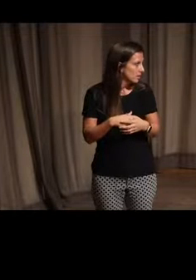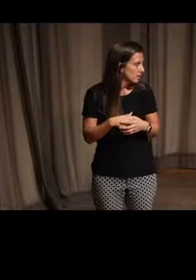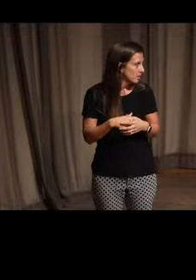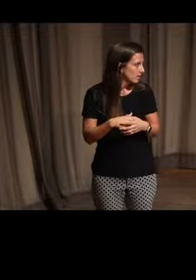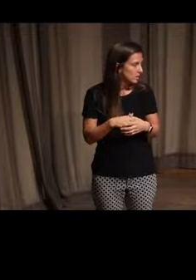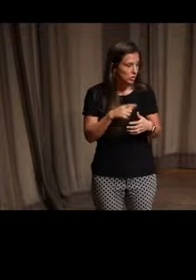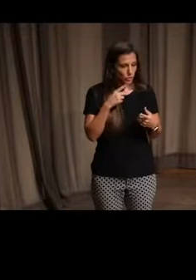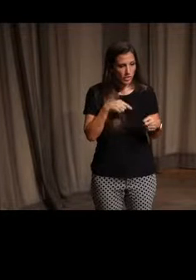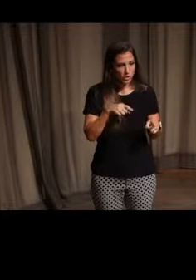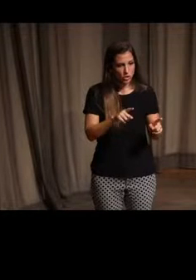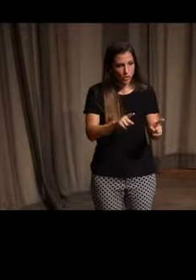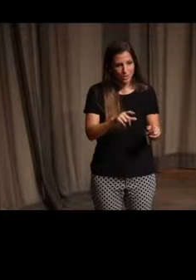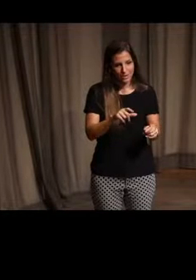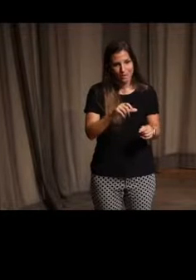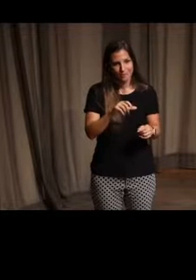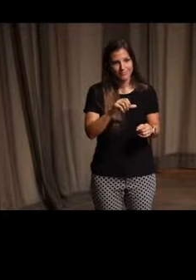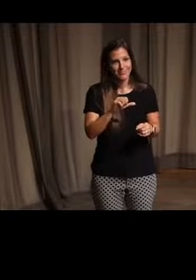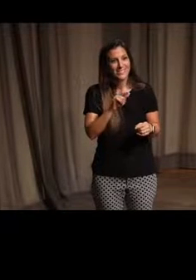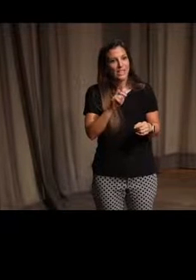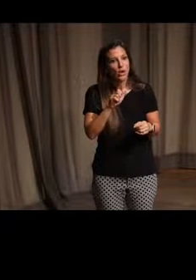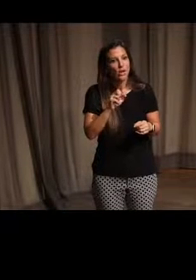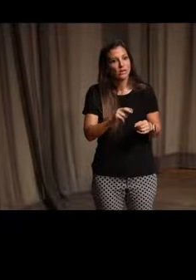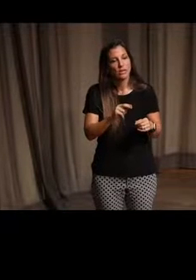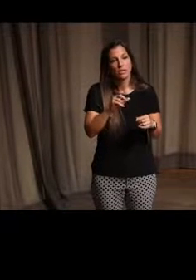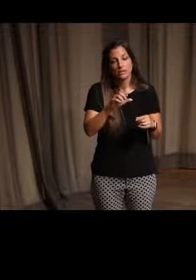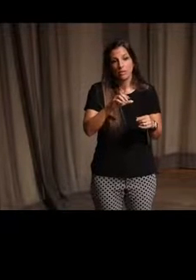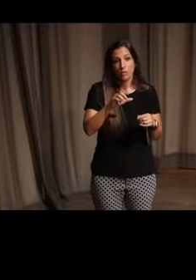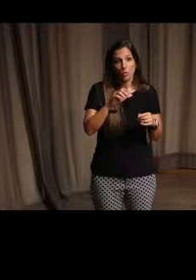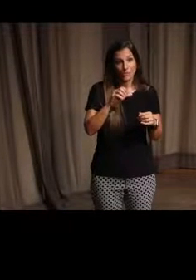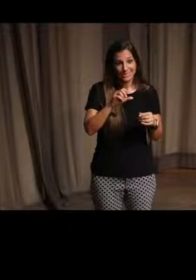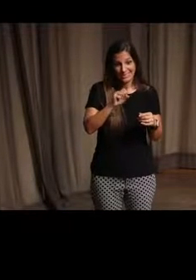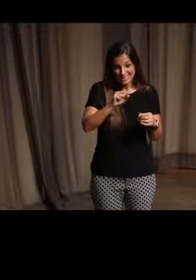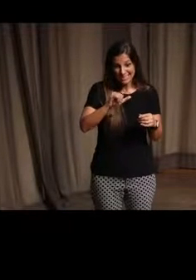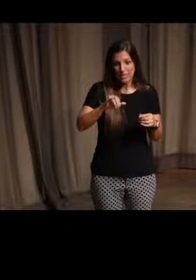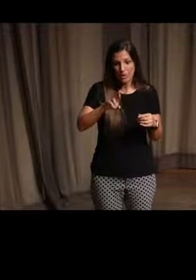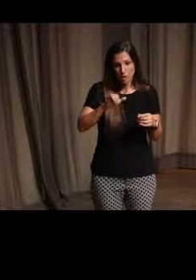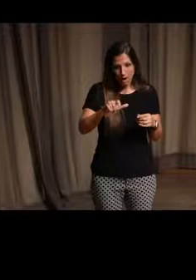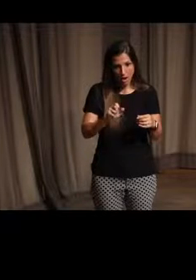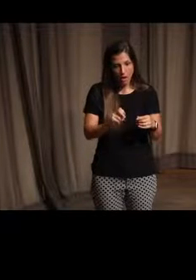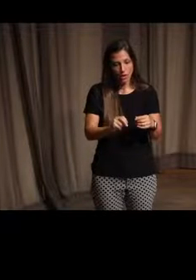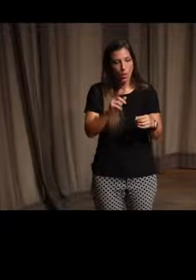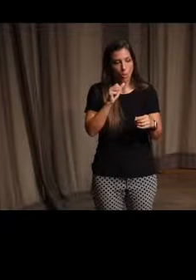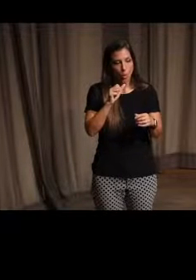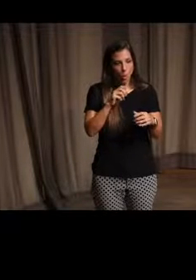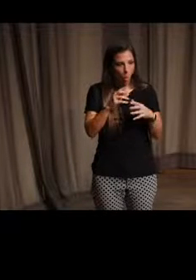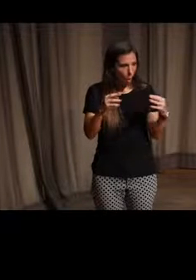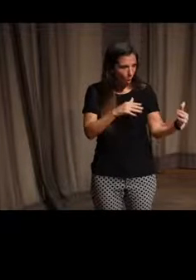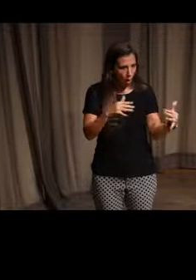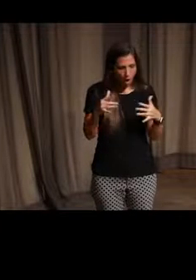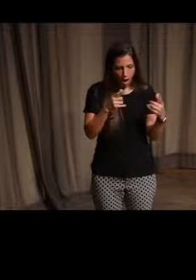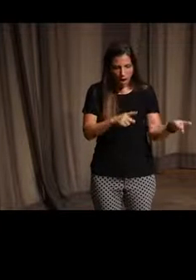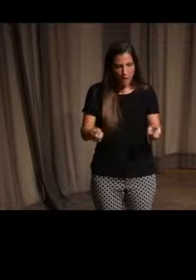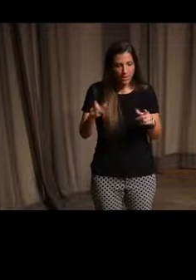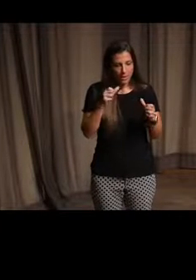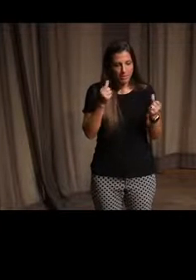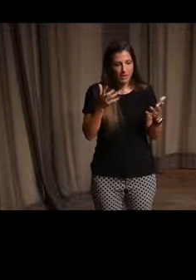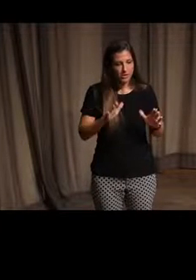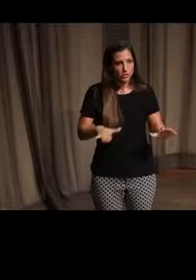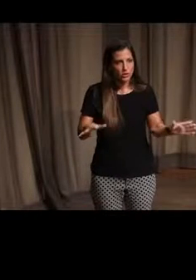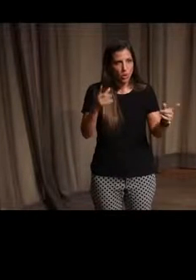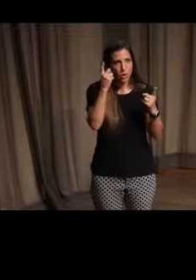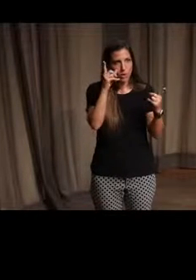the height of the Syrian war. And I was reading that a lot of children were dying in Syria. And I just imagined what it would be like to be a